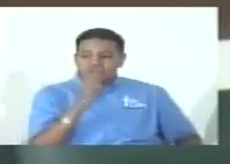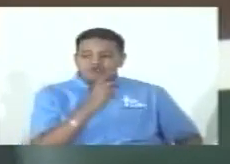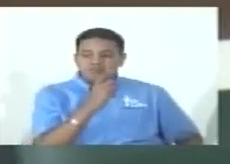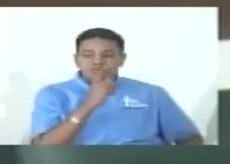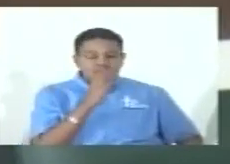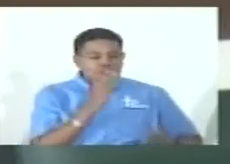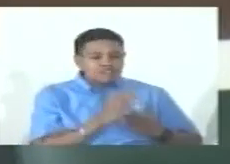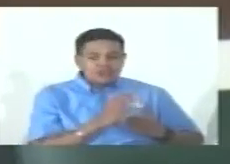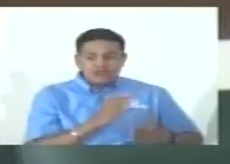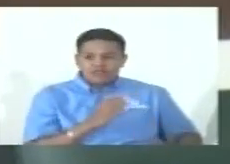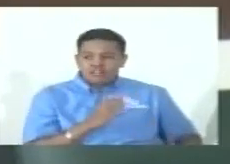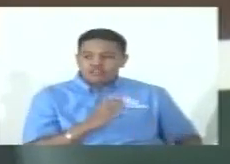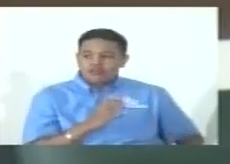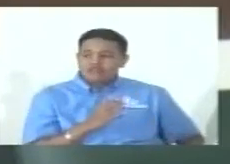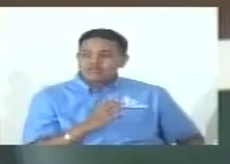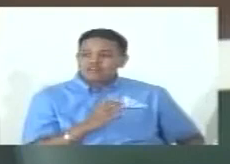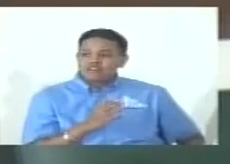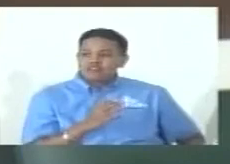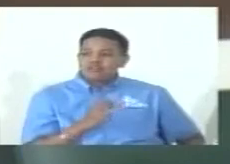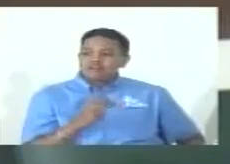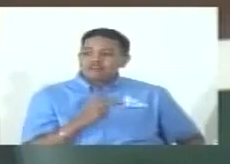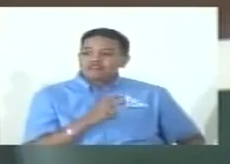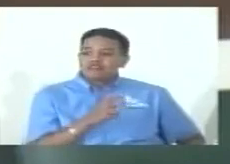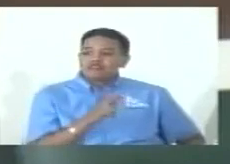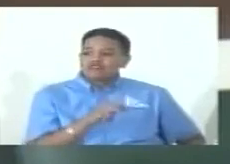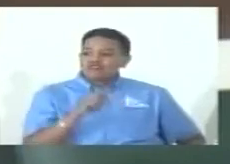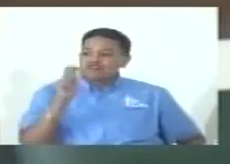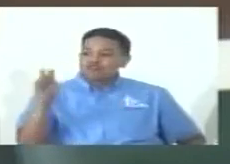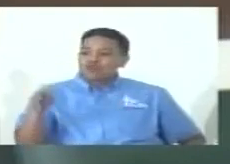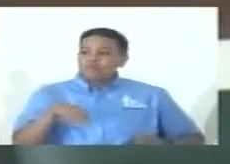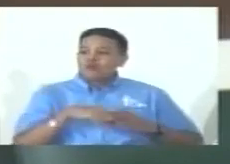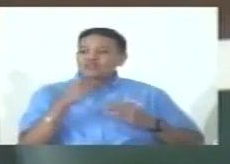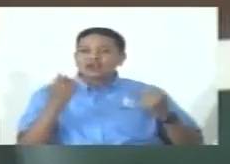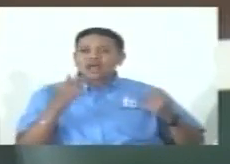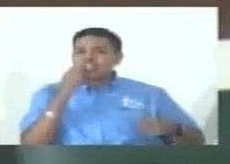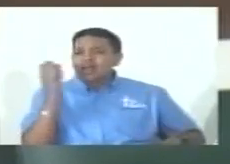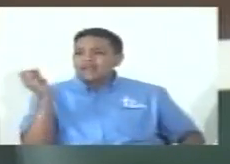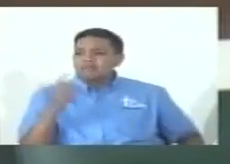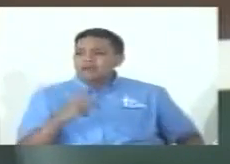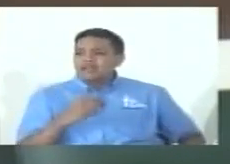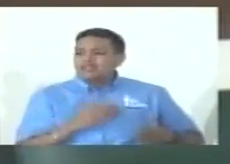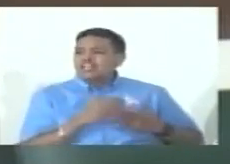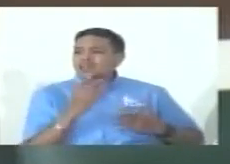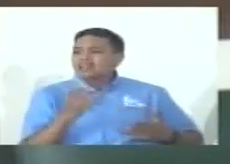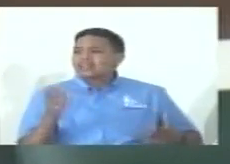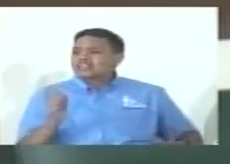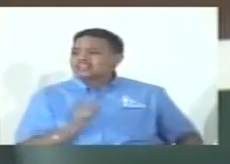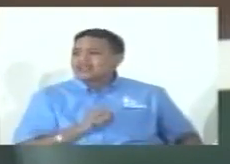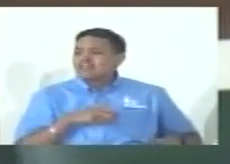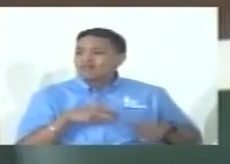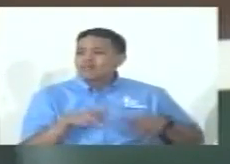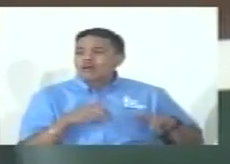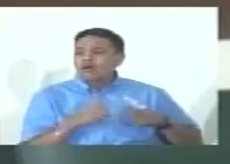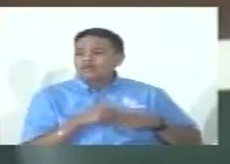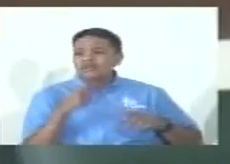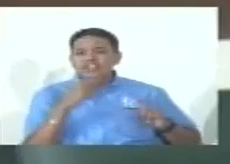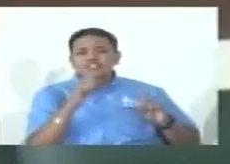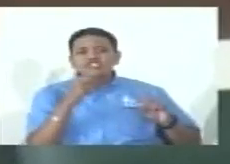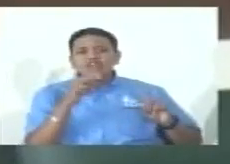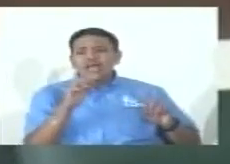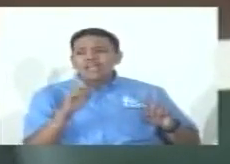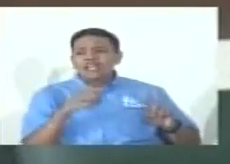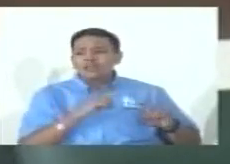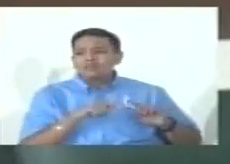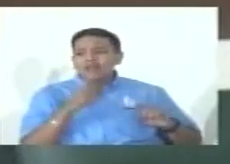stopped, jumped out of her vehicle, and would not return. The next thing, I was walking with her. But I didn't worry